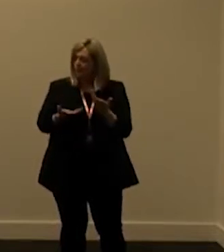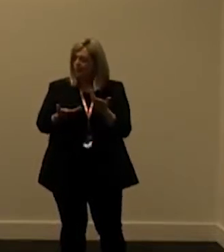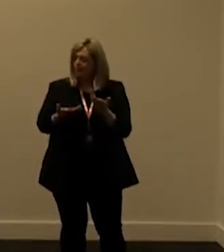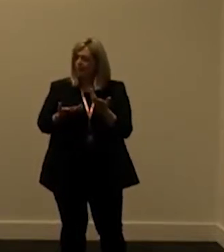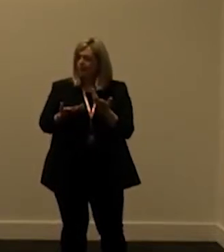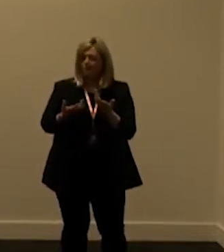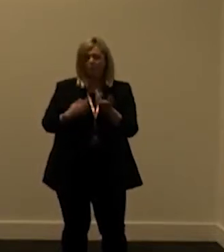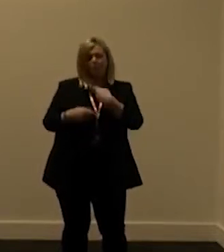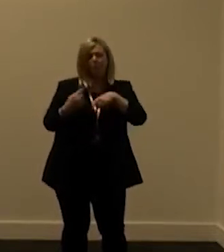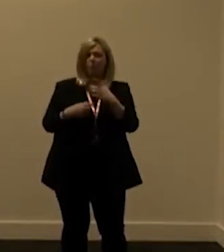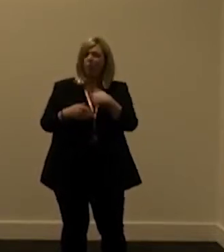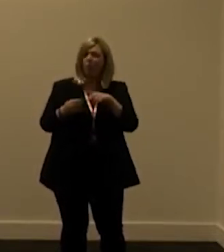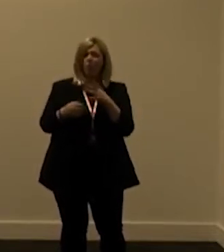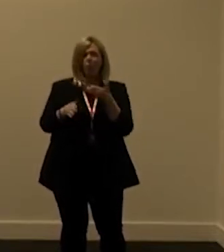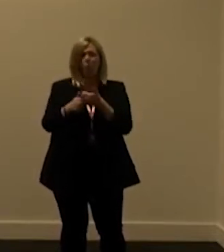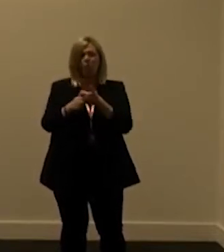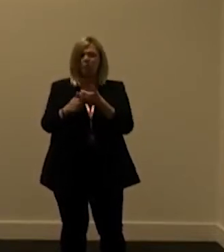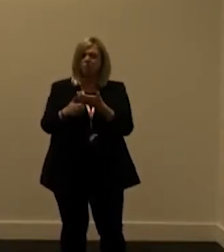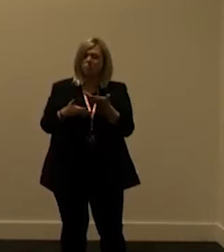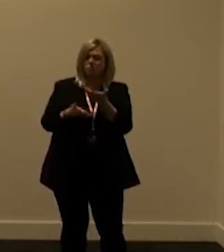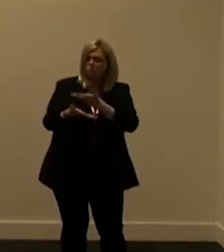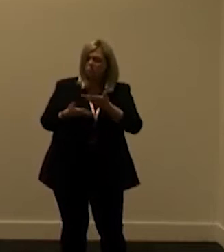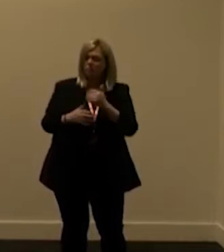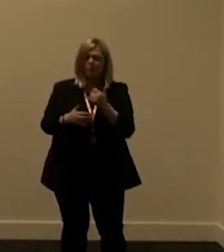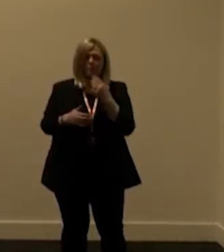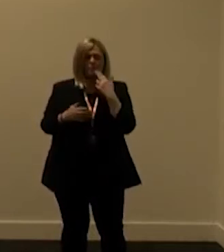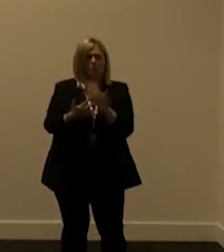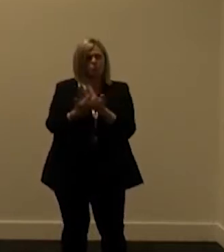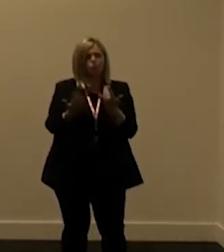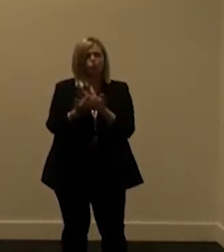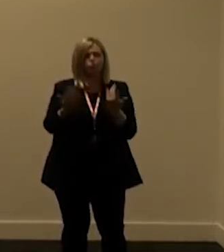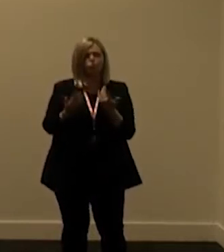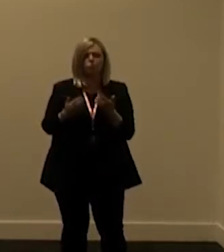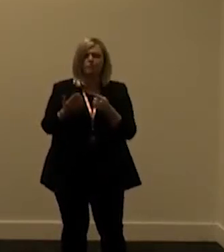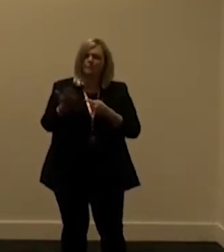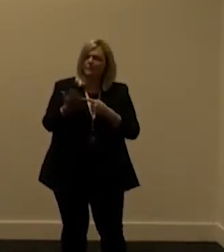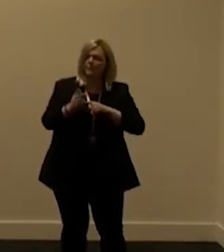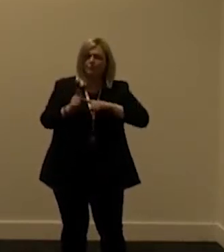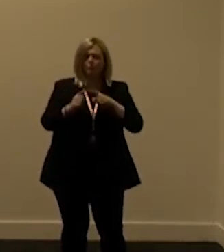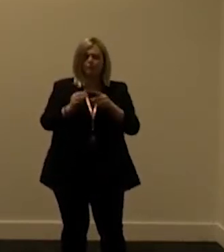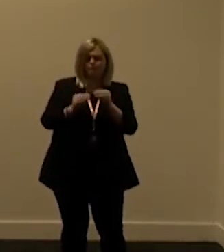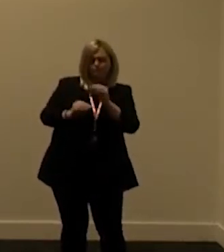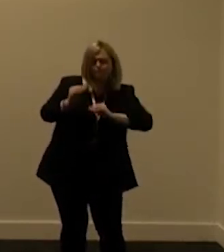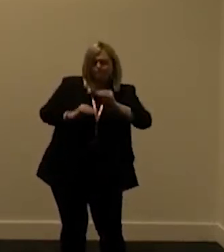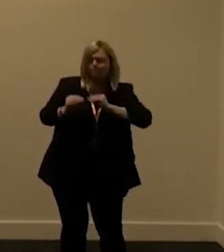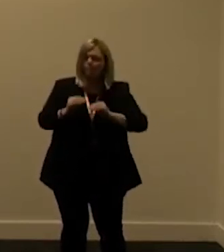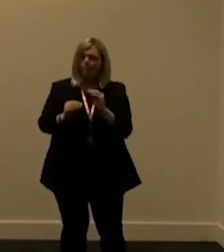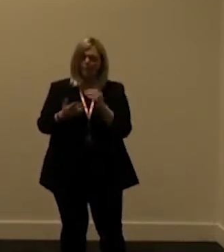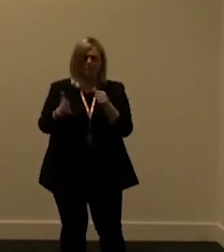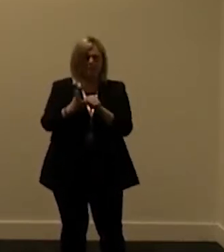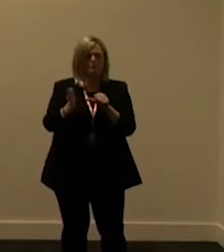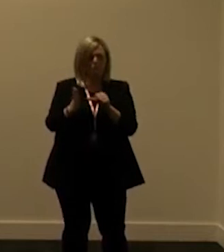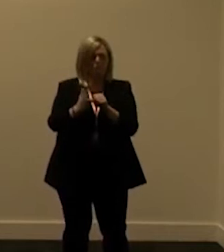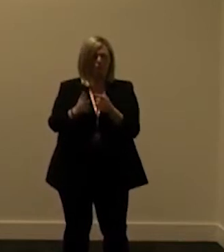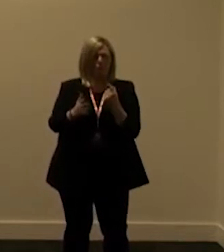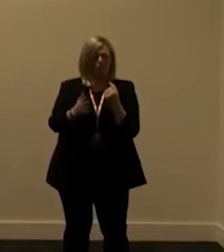many people here work for an MSP or a consultancy, you probably deal with a large number of tenancies and try to configure them at scale can prove difficult.